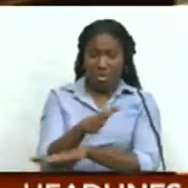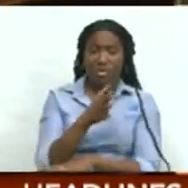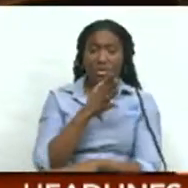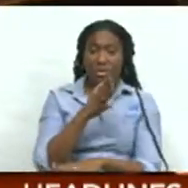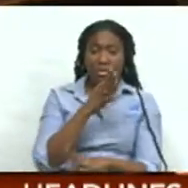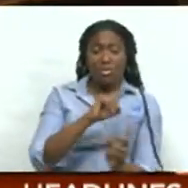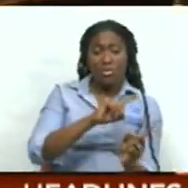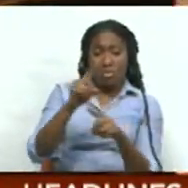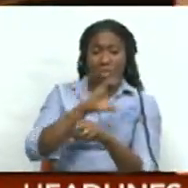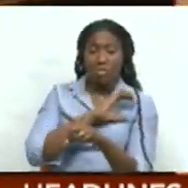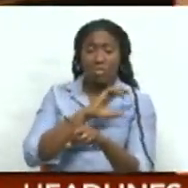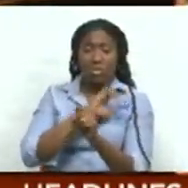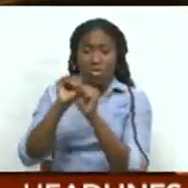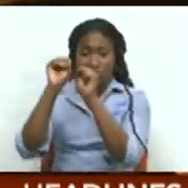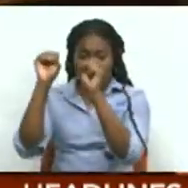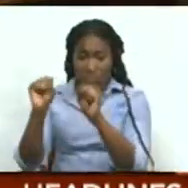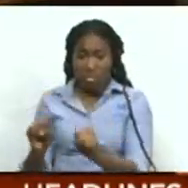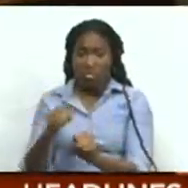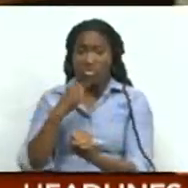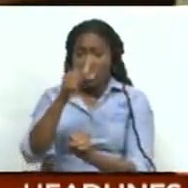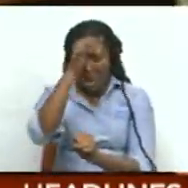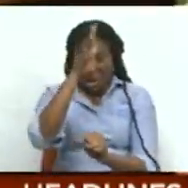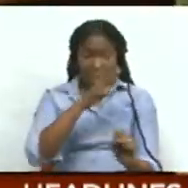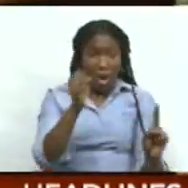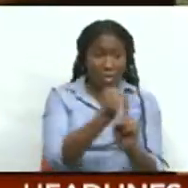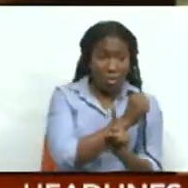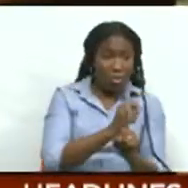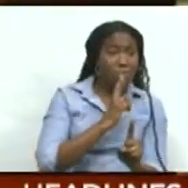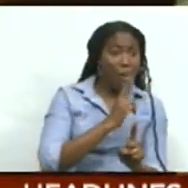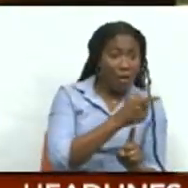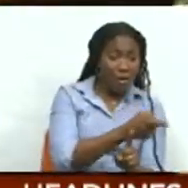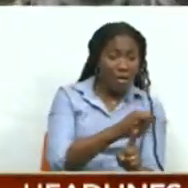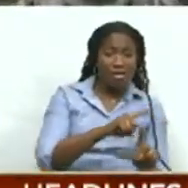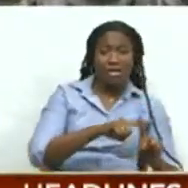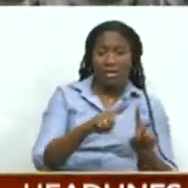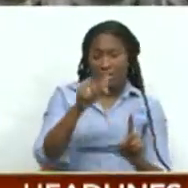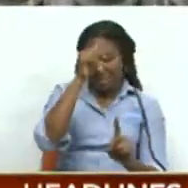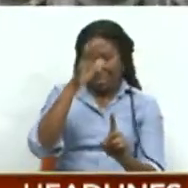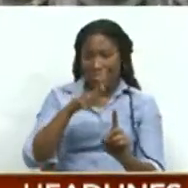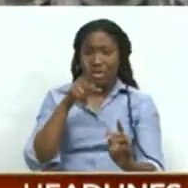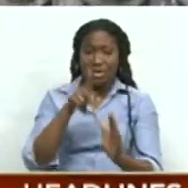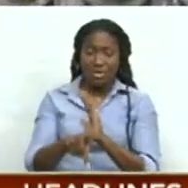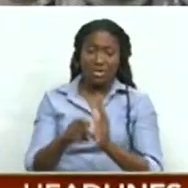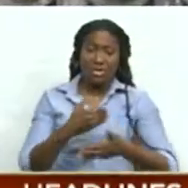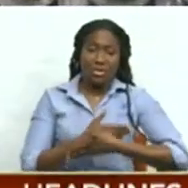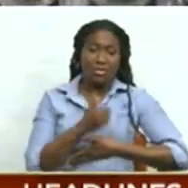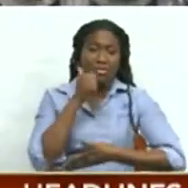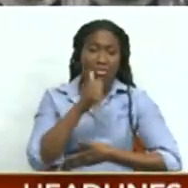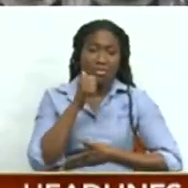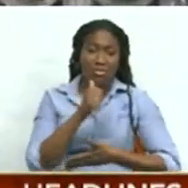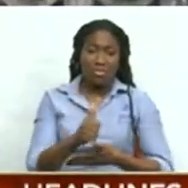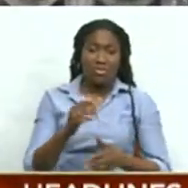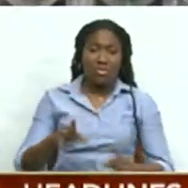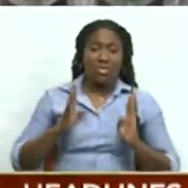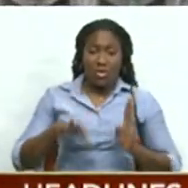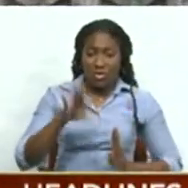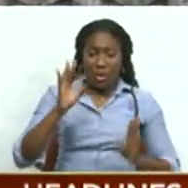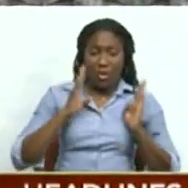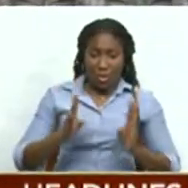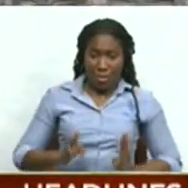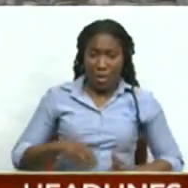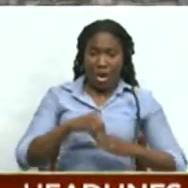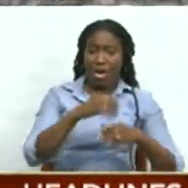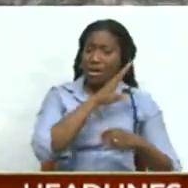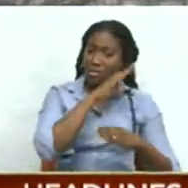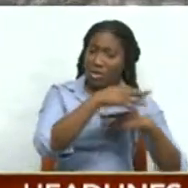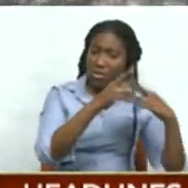Virel, reported a domestic dispute she had with Kontant to police. Her body was found in a bedroom of the family's Aruka home,